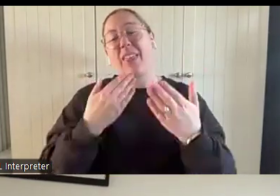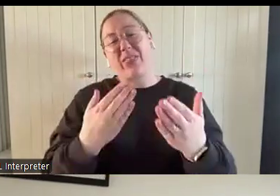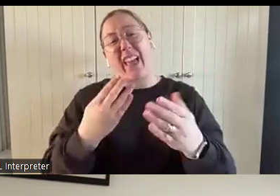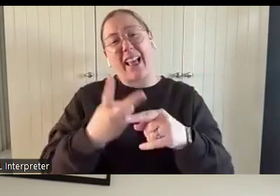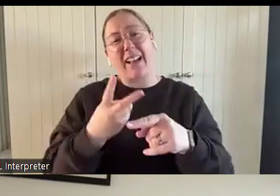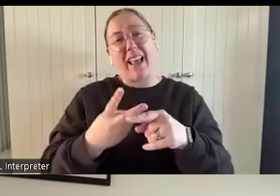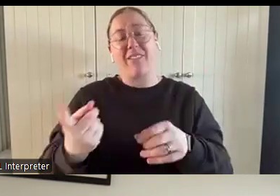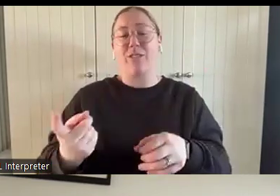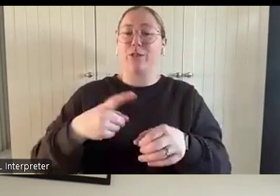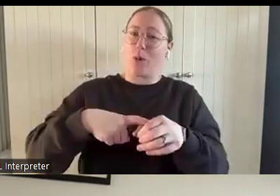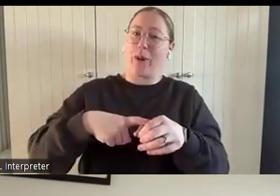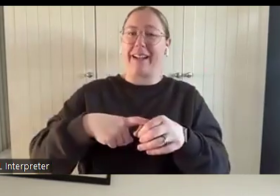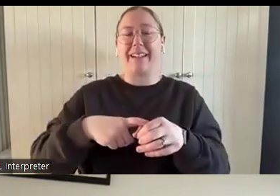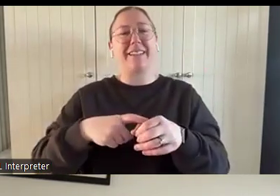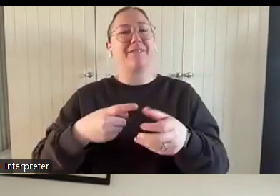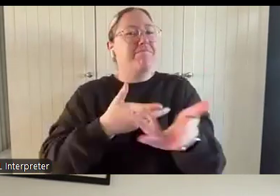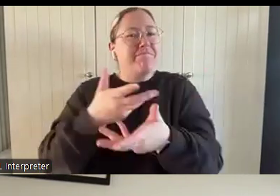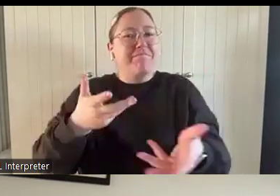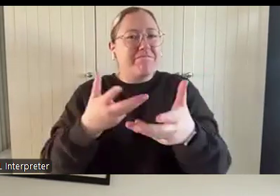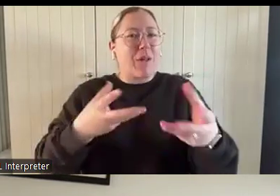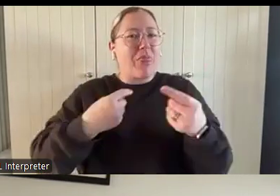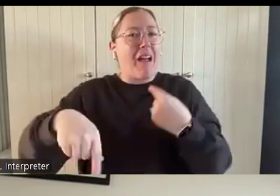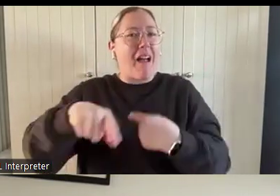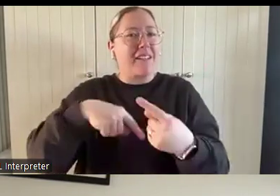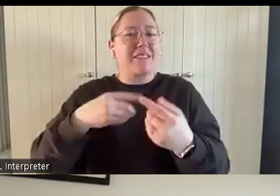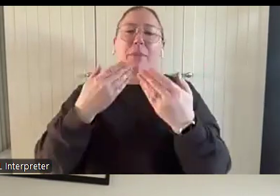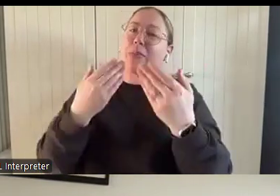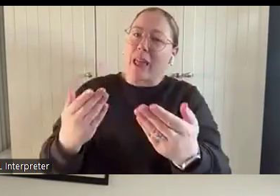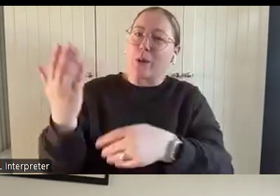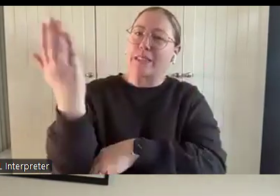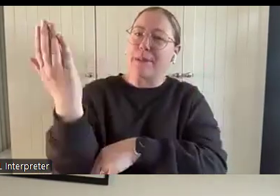conversation with us. And thank you again to our speakers as well. Hope you have a good rest of the day.